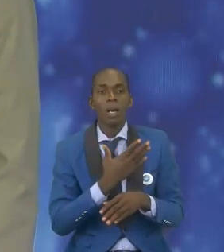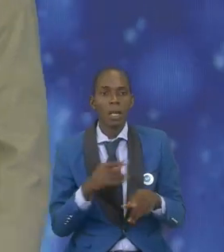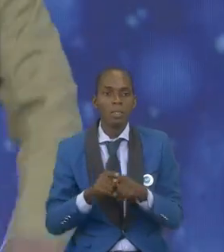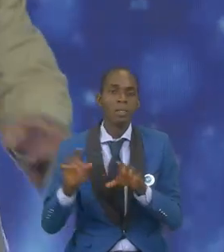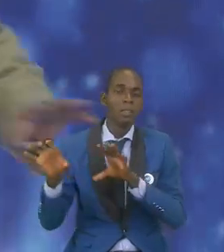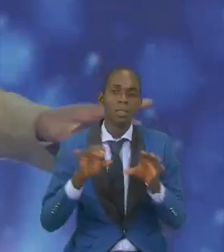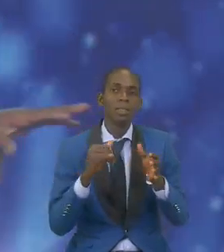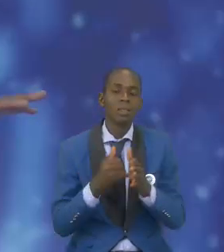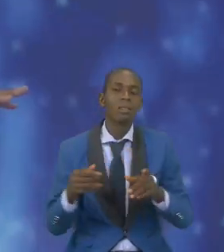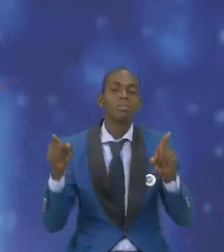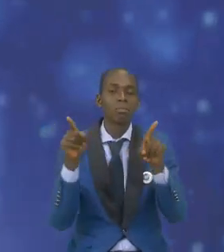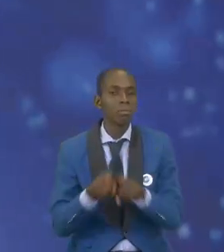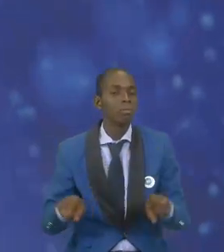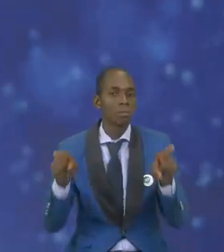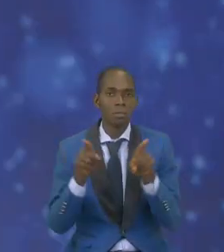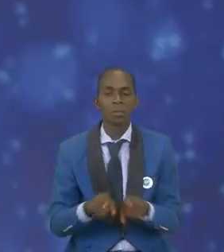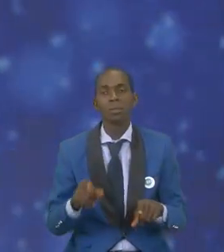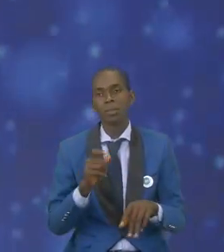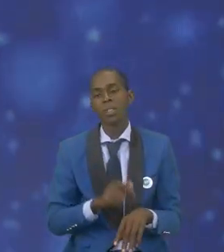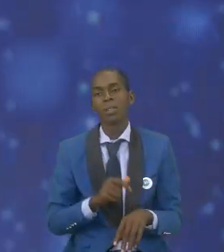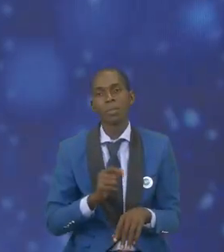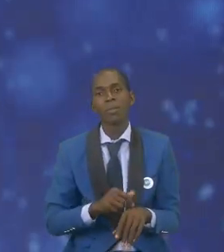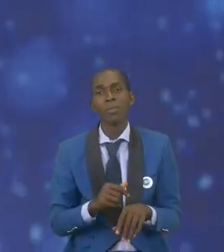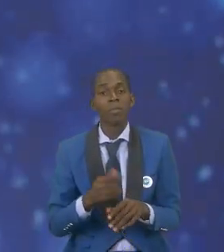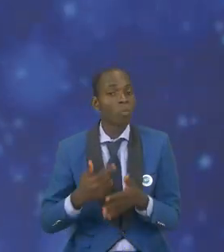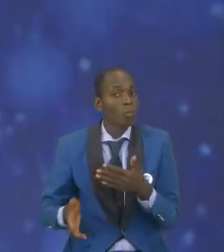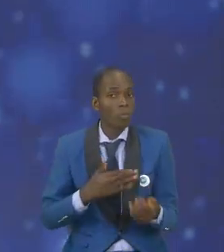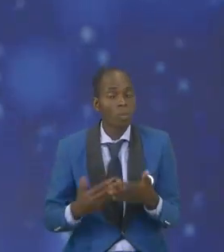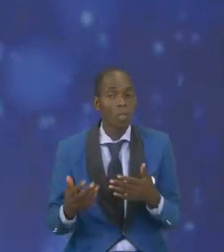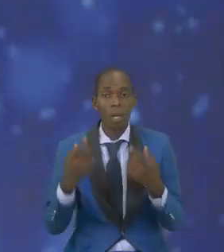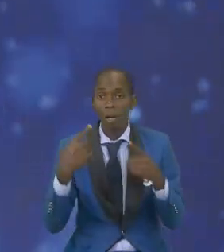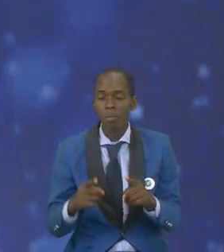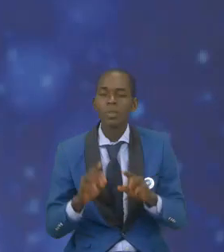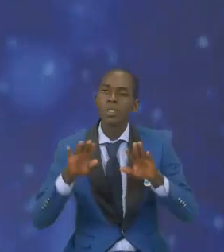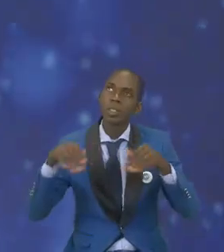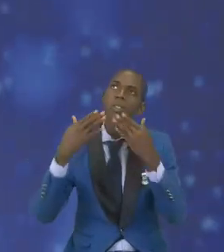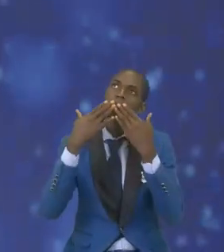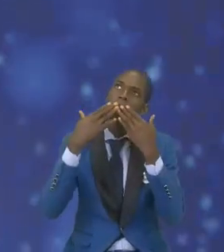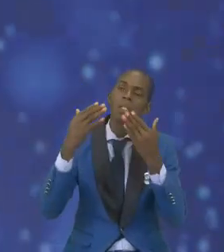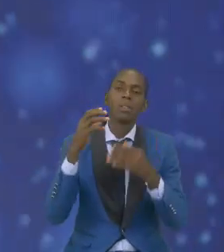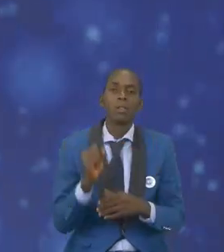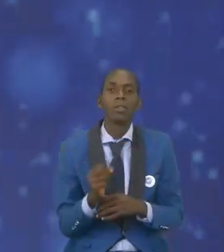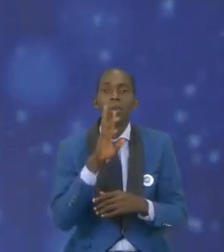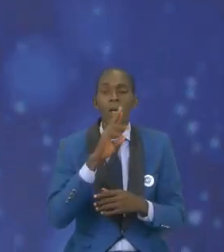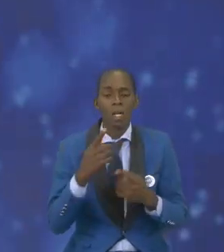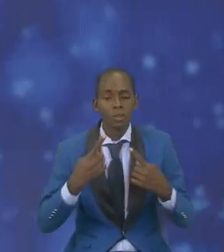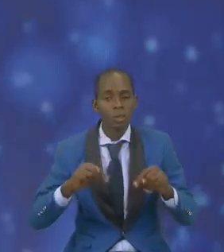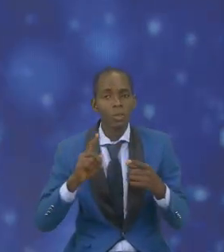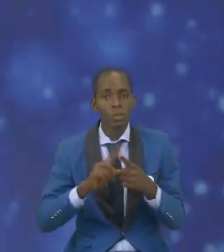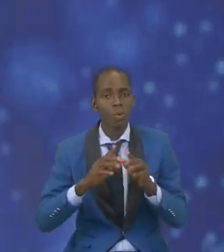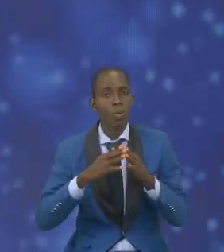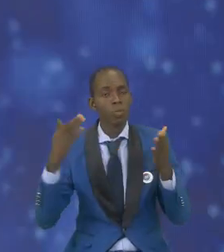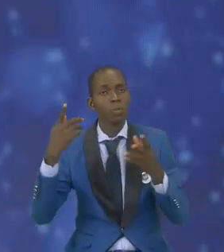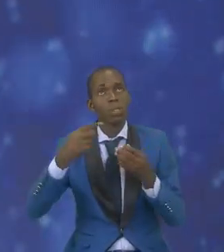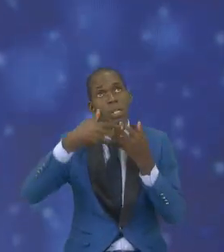thanks. Whatever may be happening, give thanks. They're trying to open the lion's